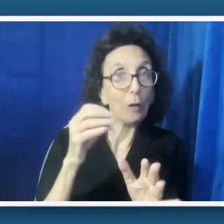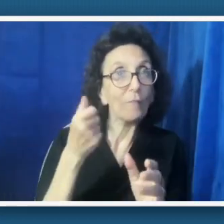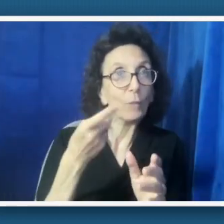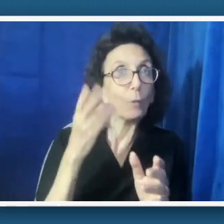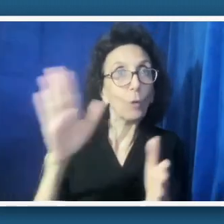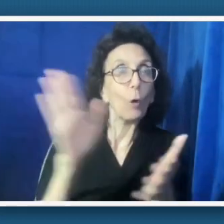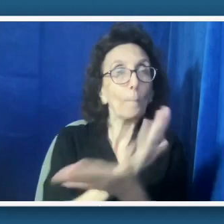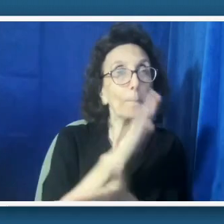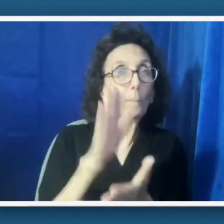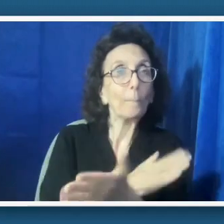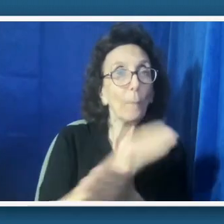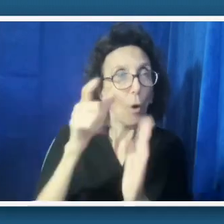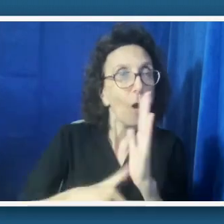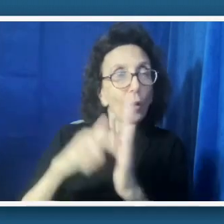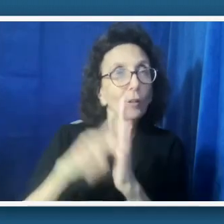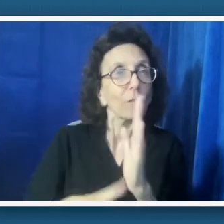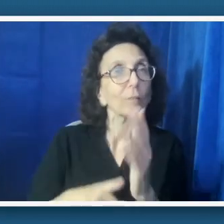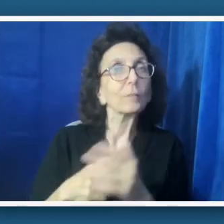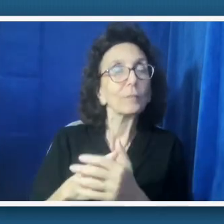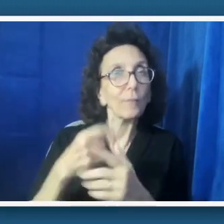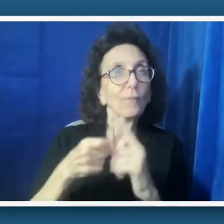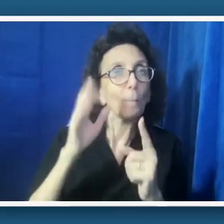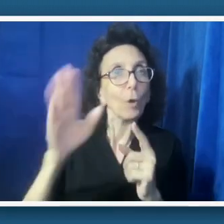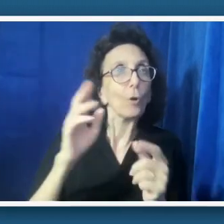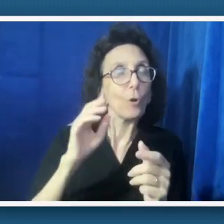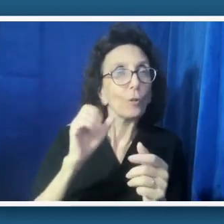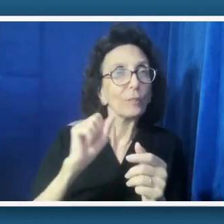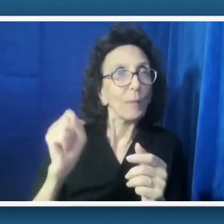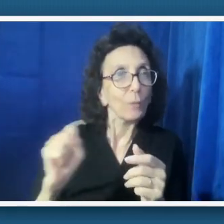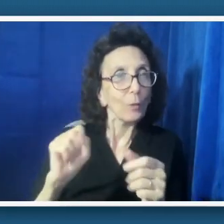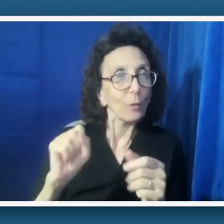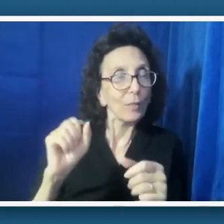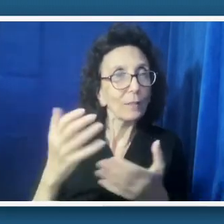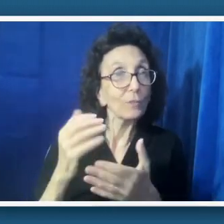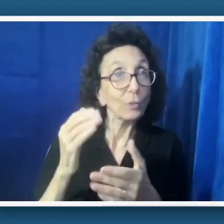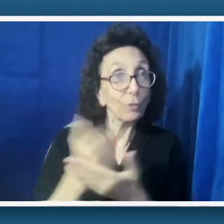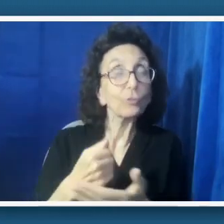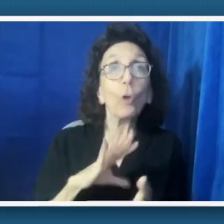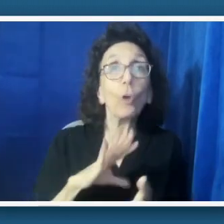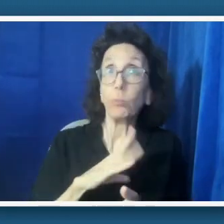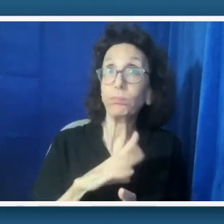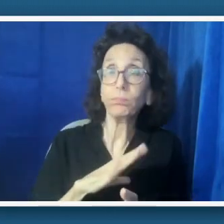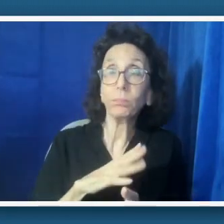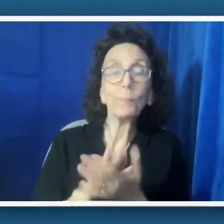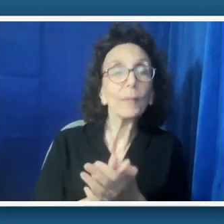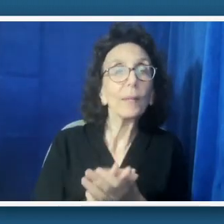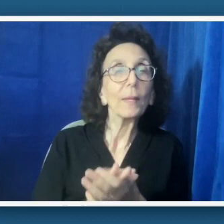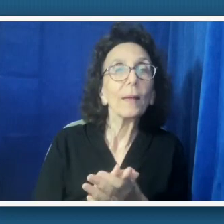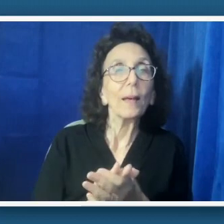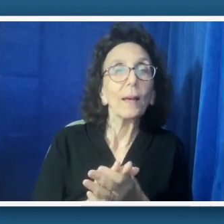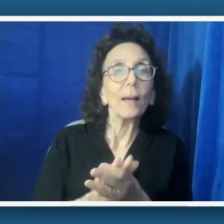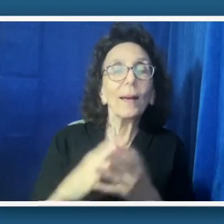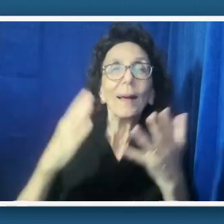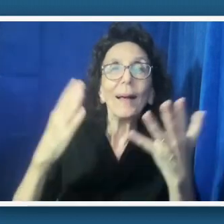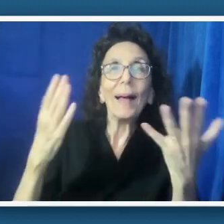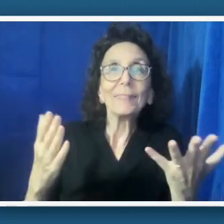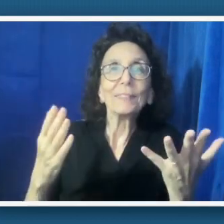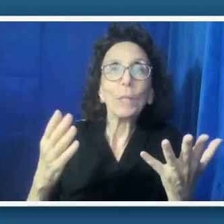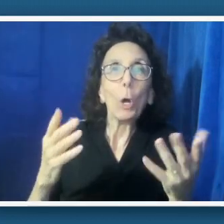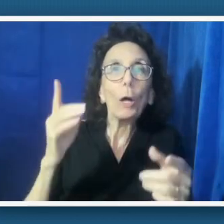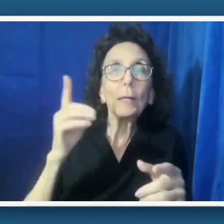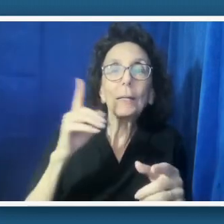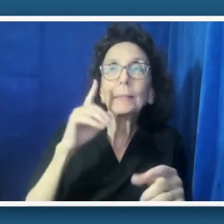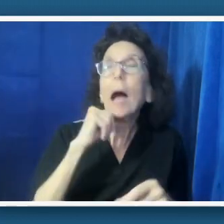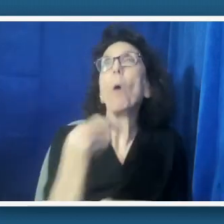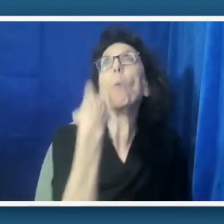this topic by doing a Smithsonian collection search. So it's a little bit of, hunting around and pulling together